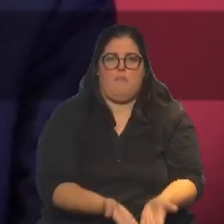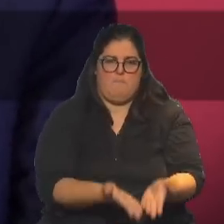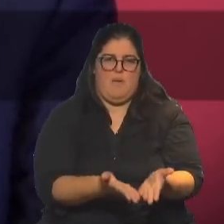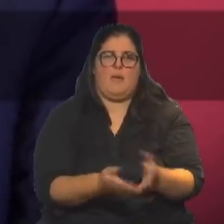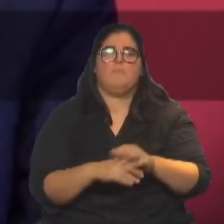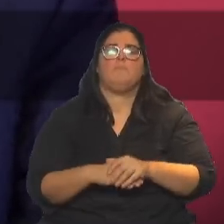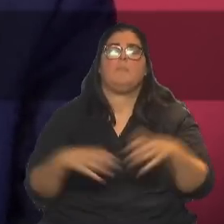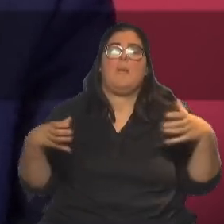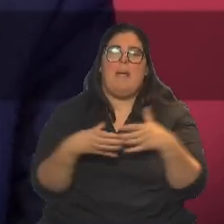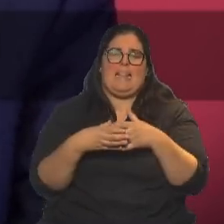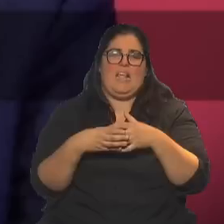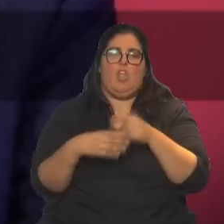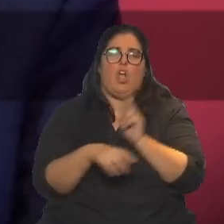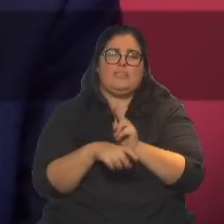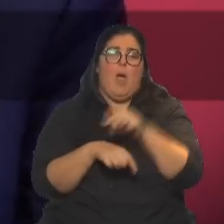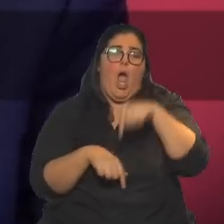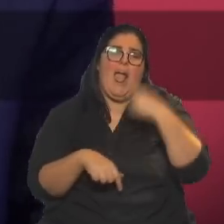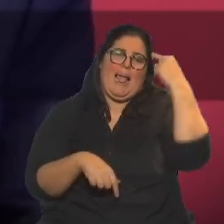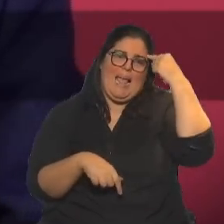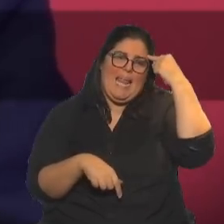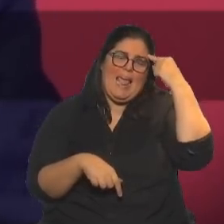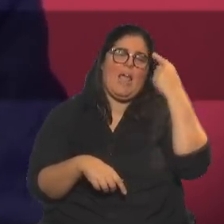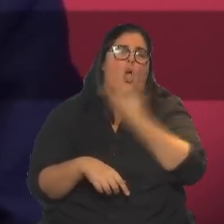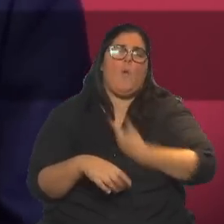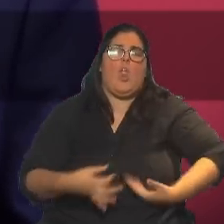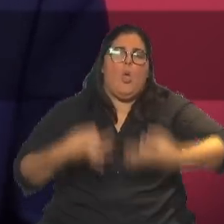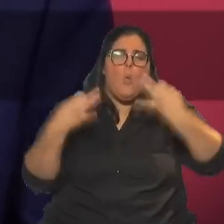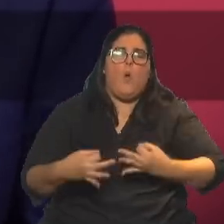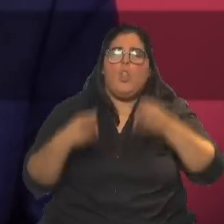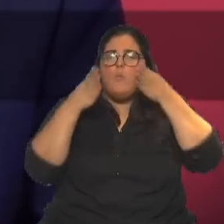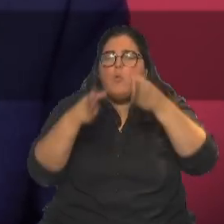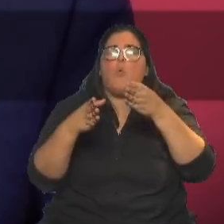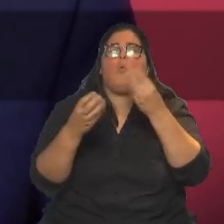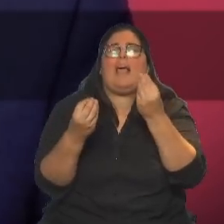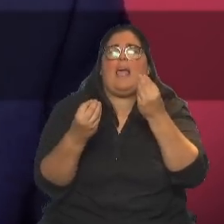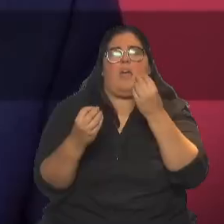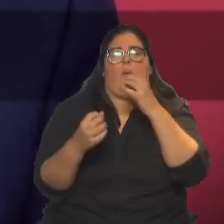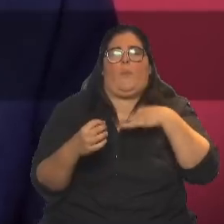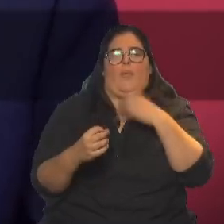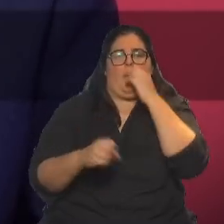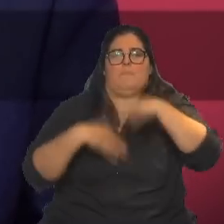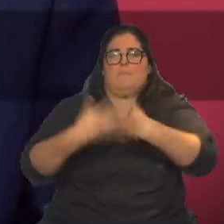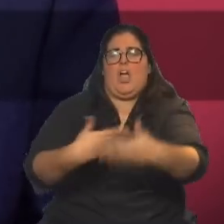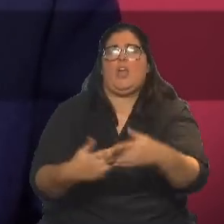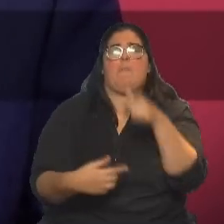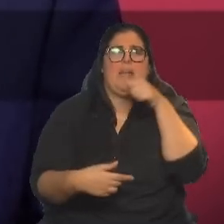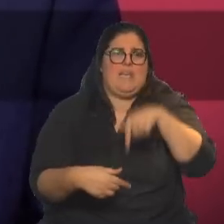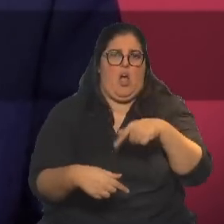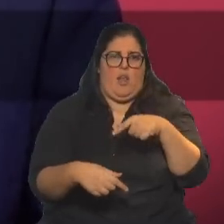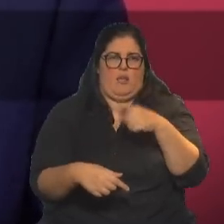Conservative Party now believes that good government focused on improving lives is too much to